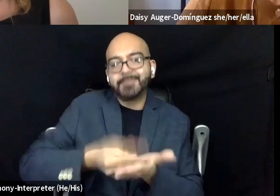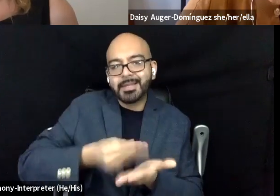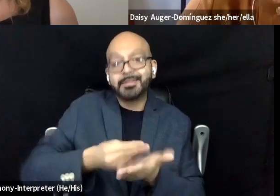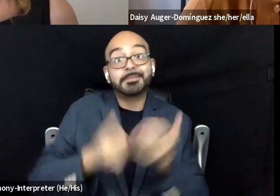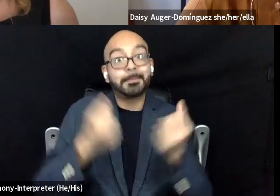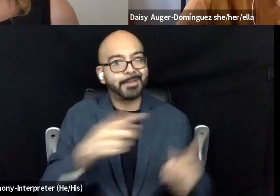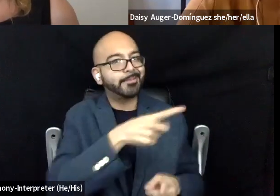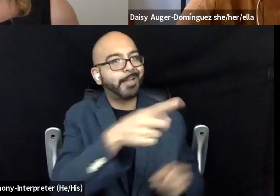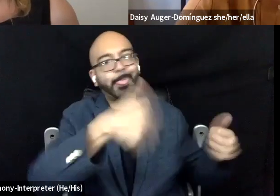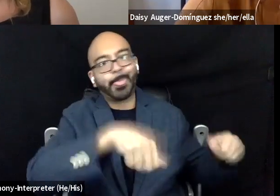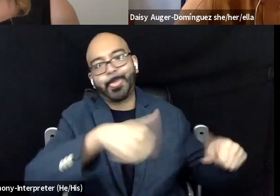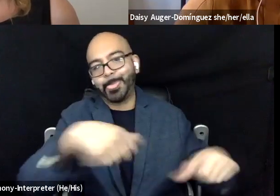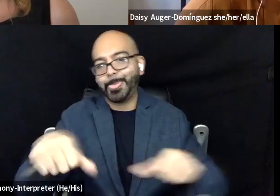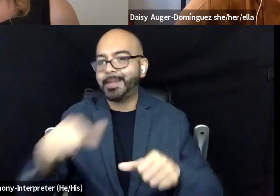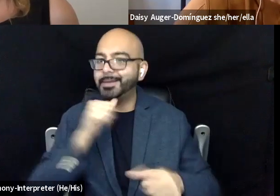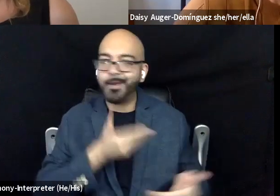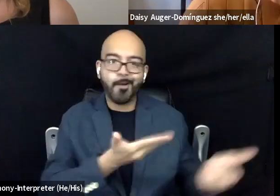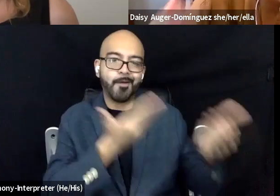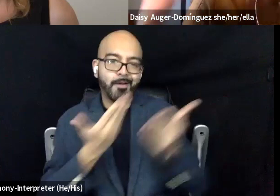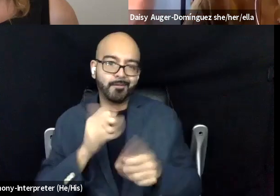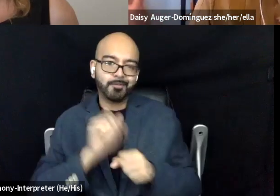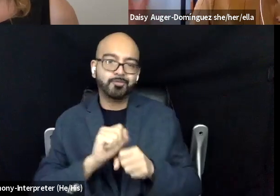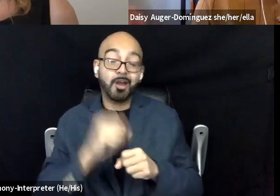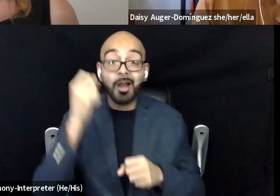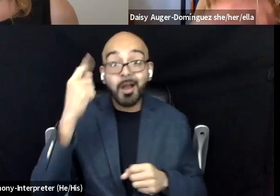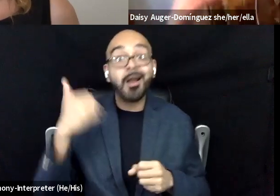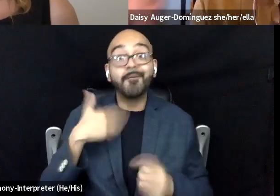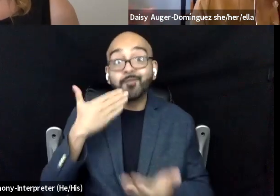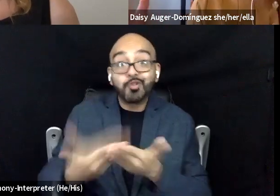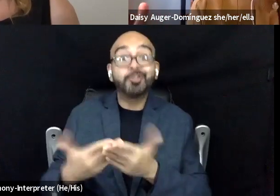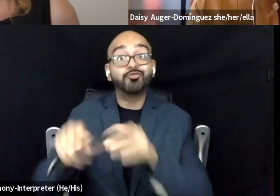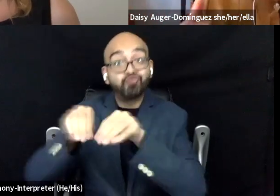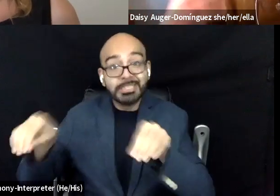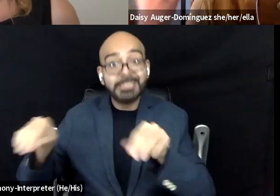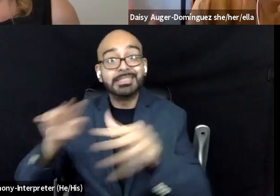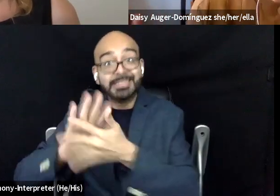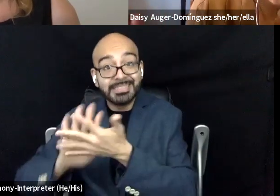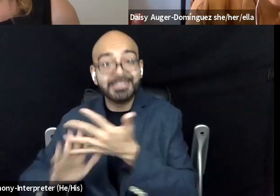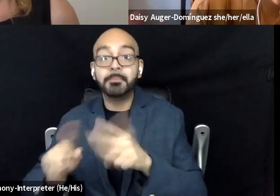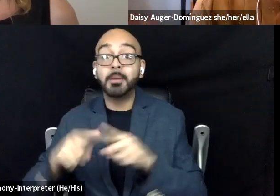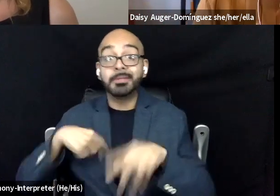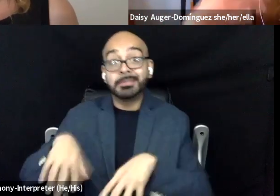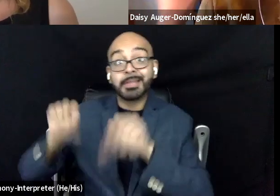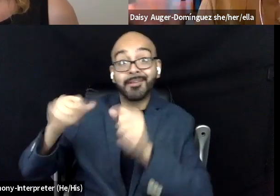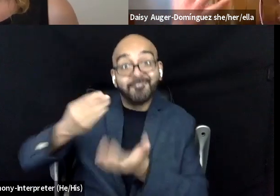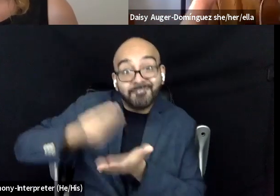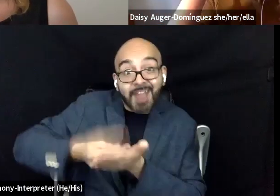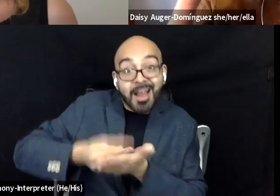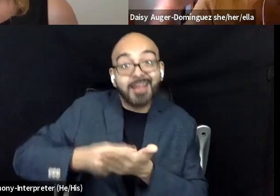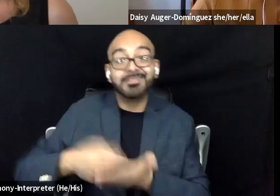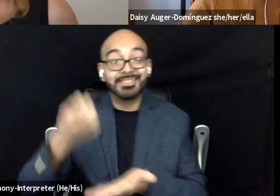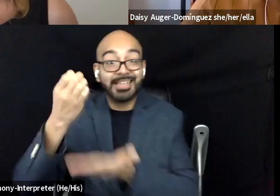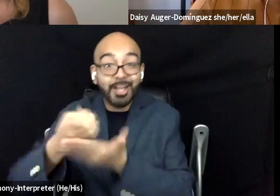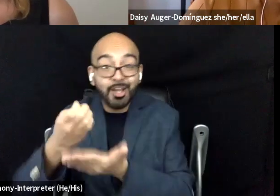me because while I had a good academic degree up to that point, I had never really taken finance and economics courses. I had shied away from